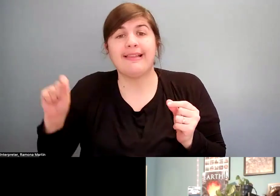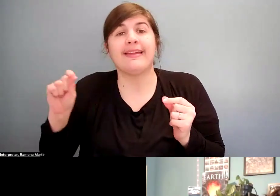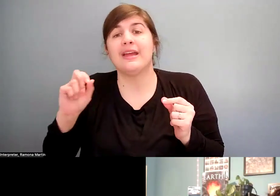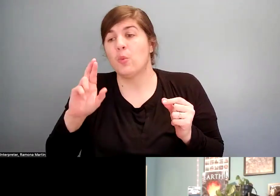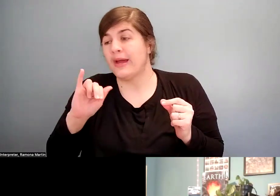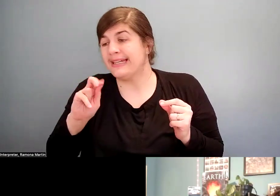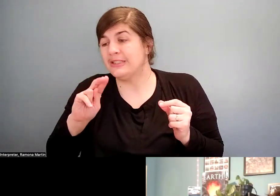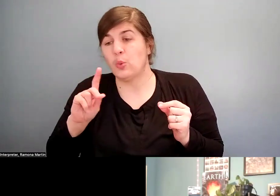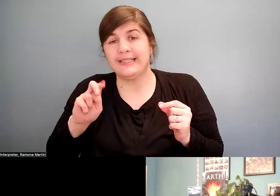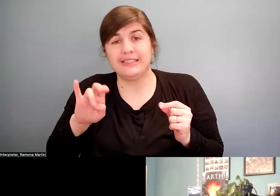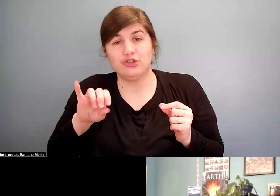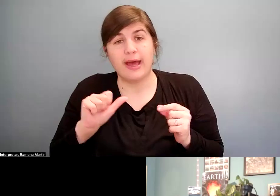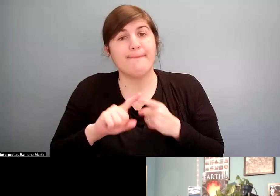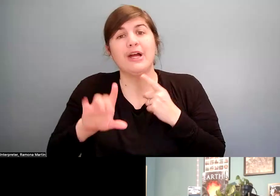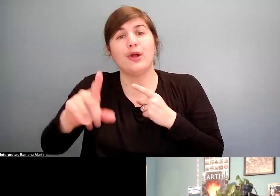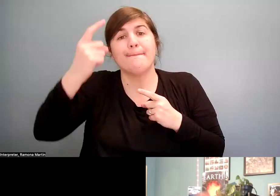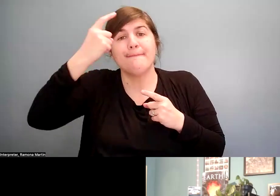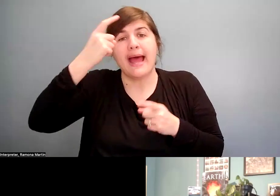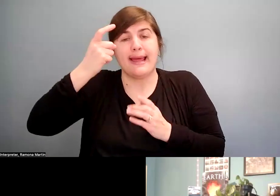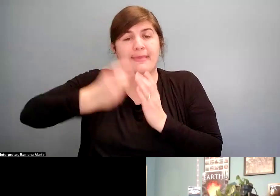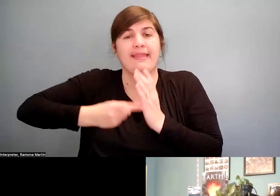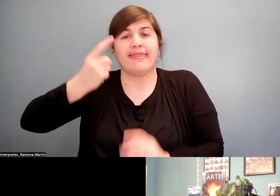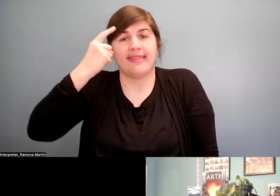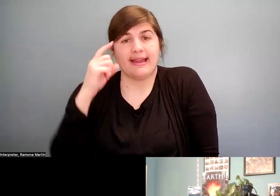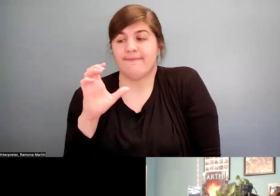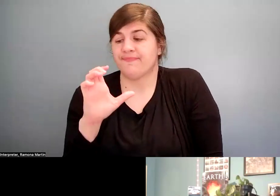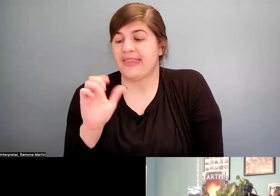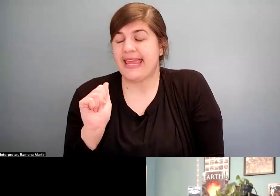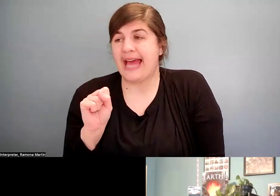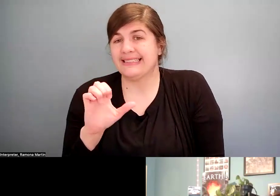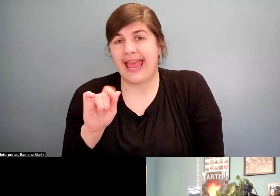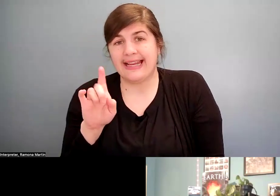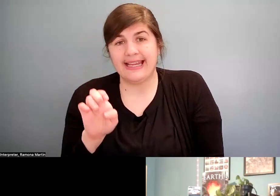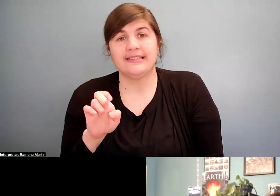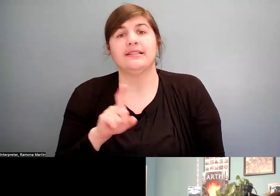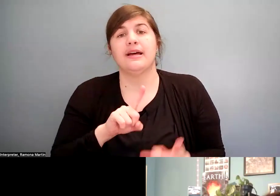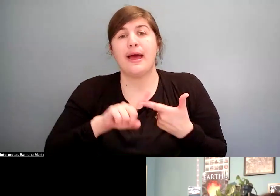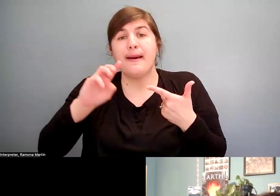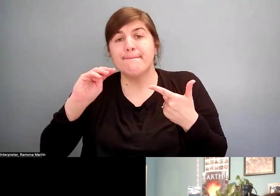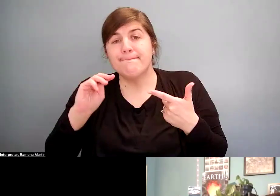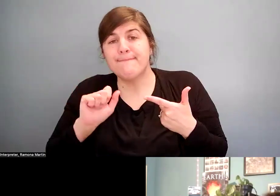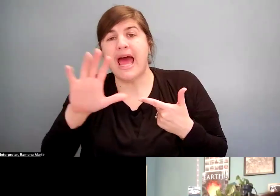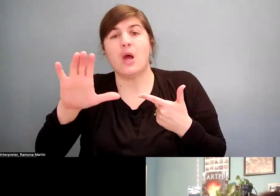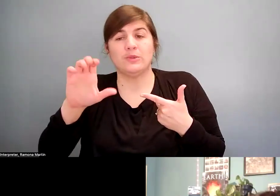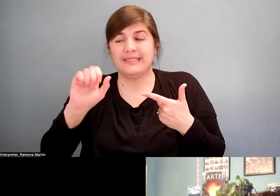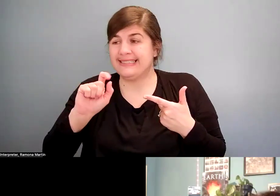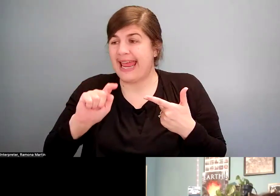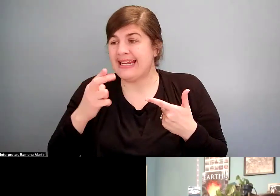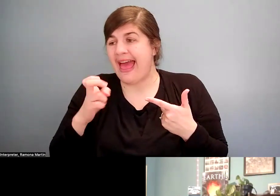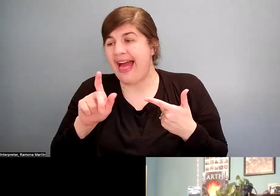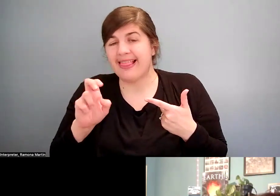USA. So your mind would immediately go to the Cascades, to Hmm. Mount St. Helens, all these Mount St. Helens, Mount